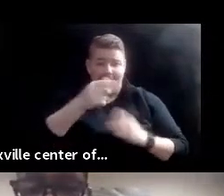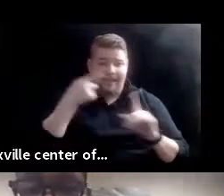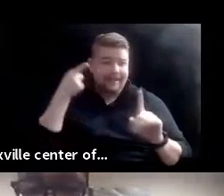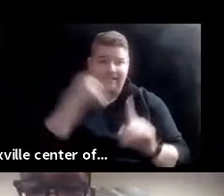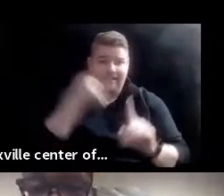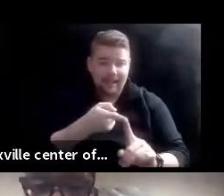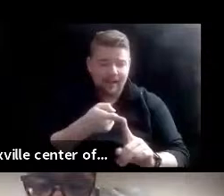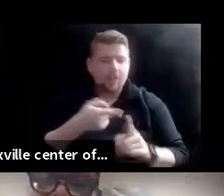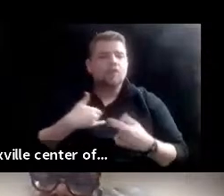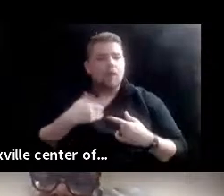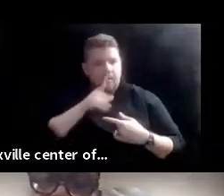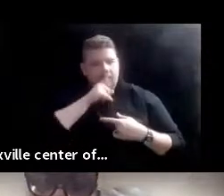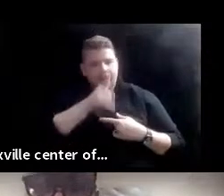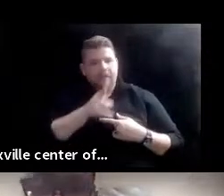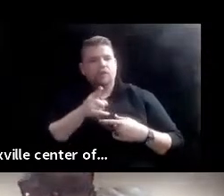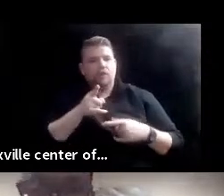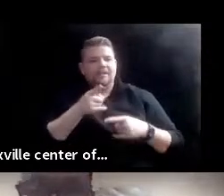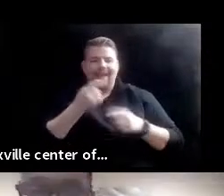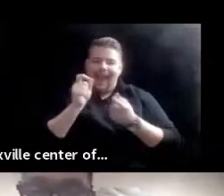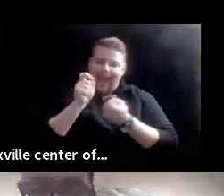able to accurately express your intent,